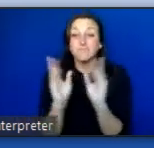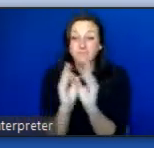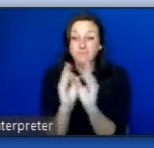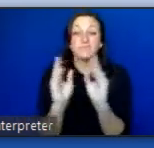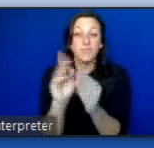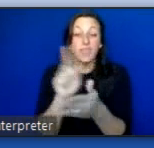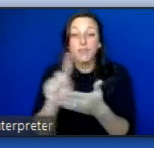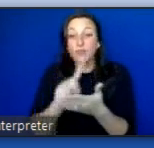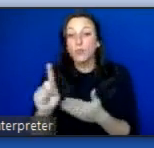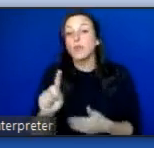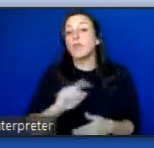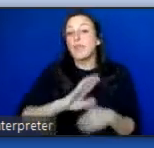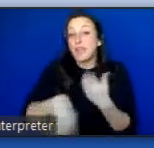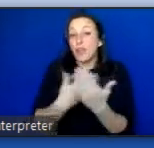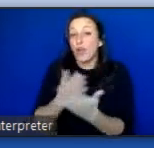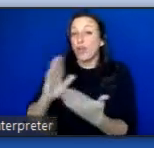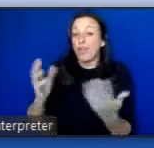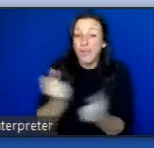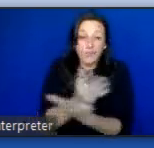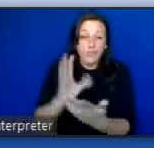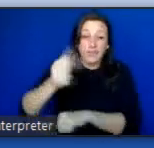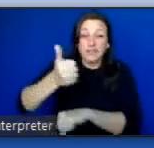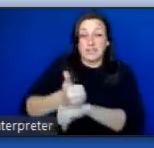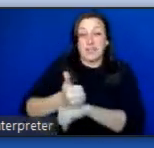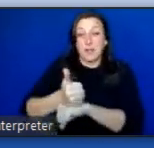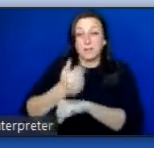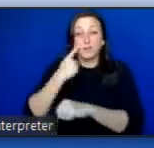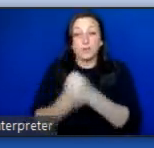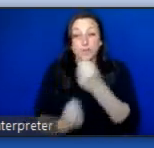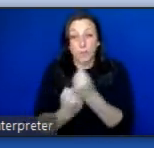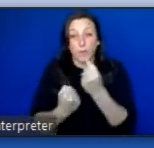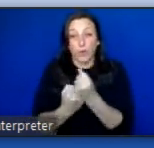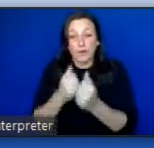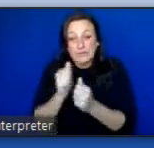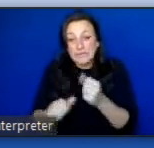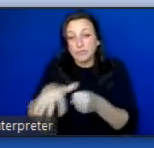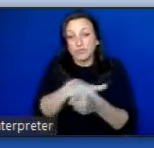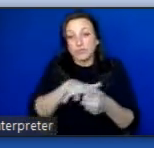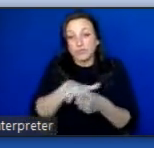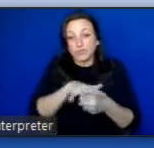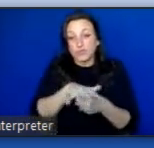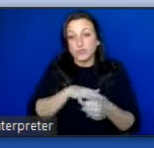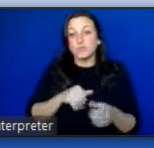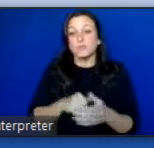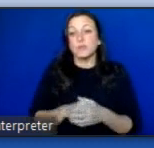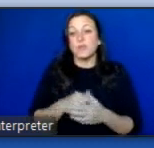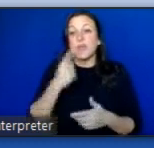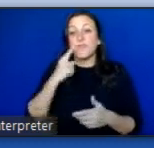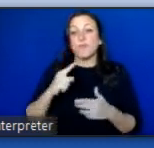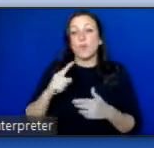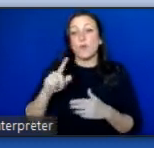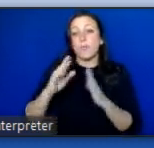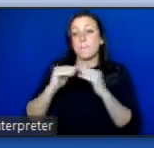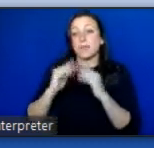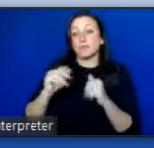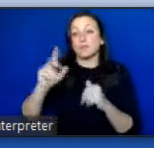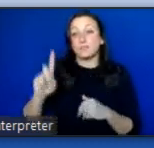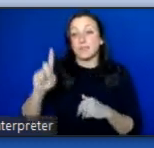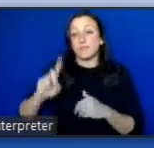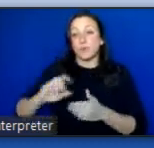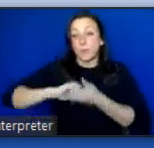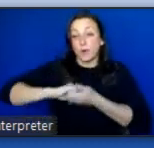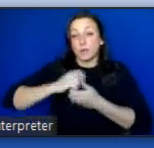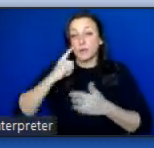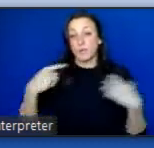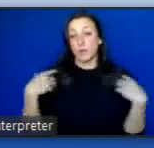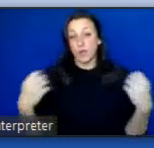framework that they put in place to support us at the local level, to the Metro Denver Partnership for Health coming together to